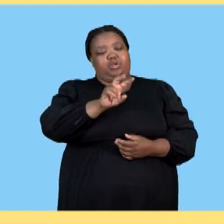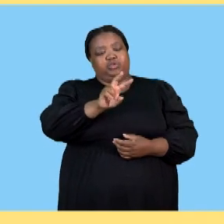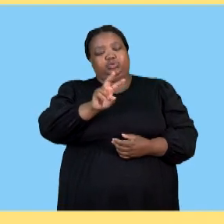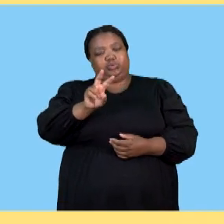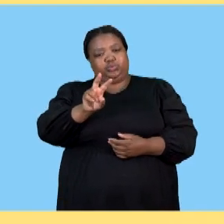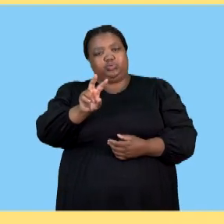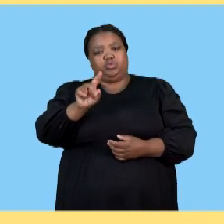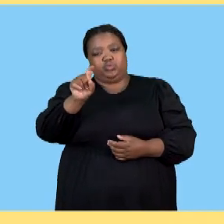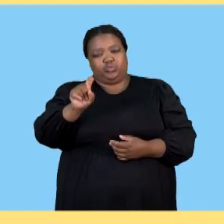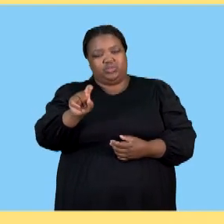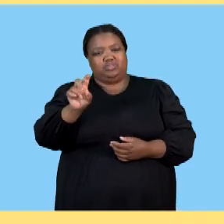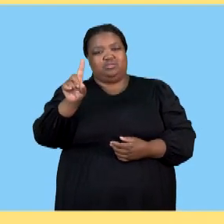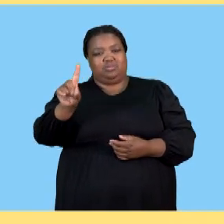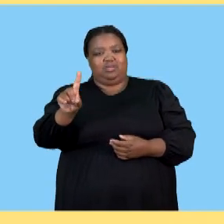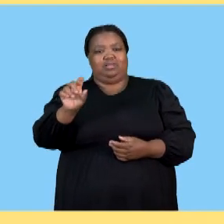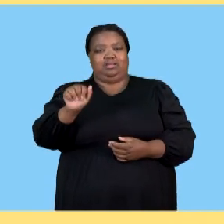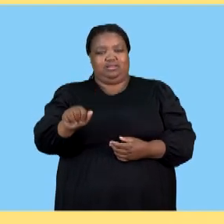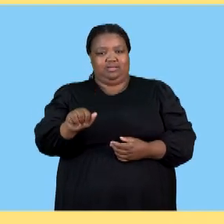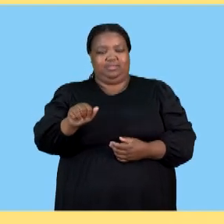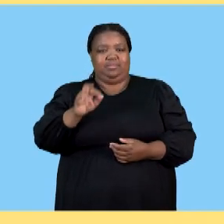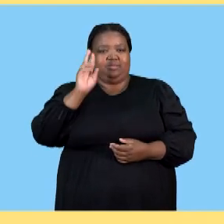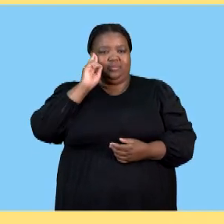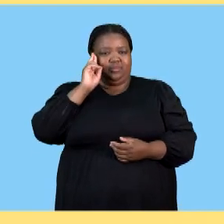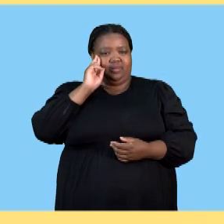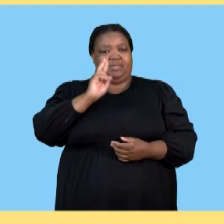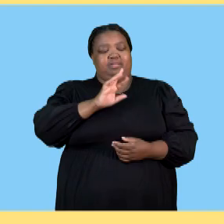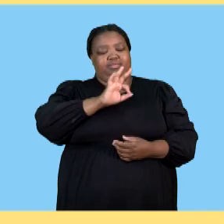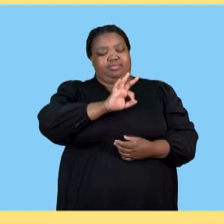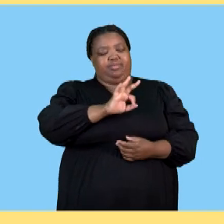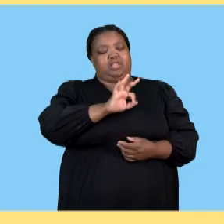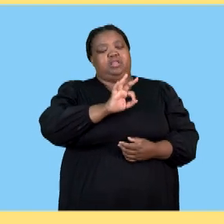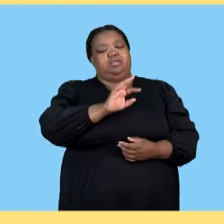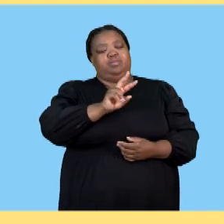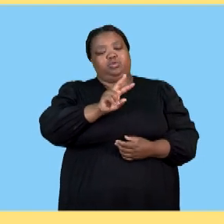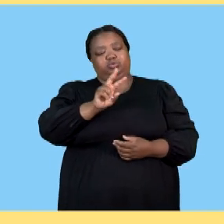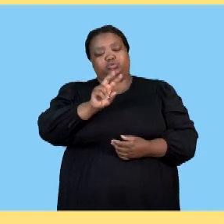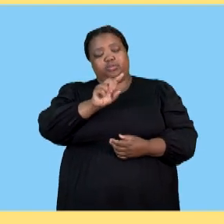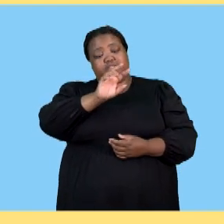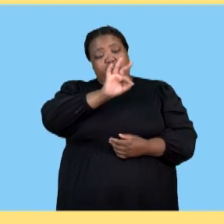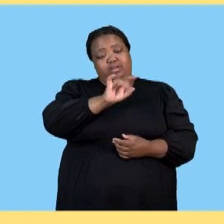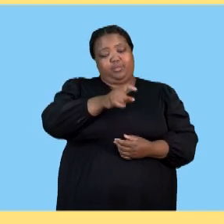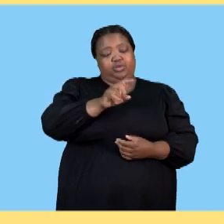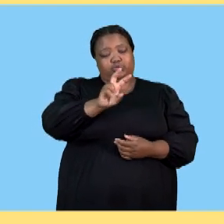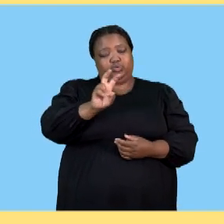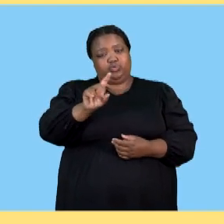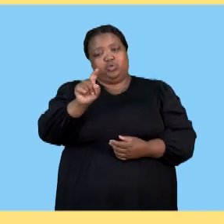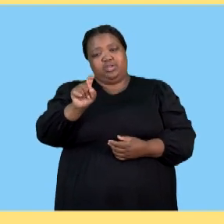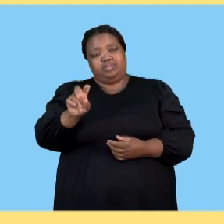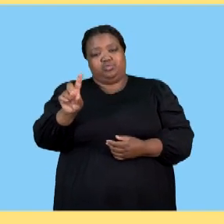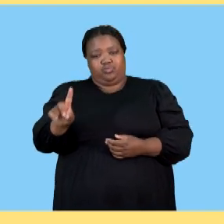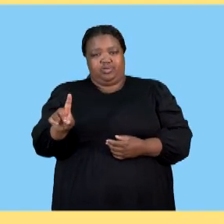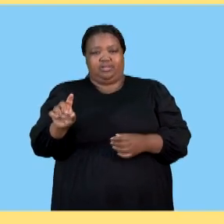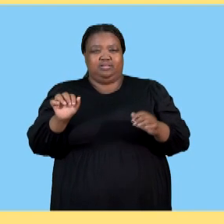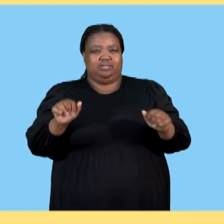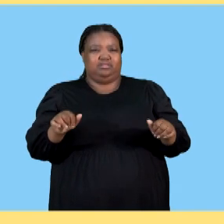3.22 as to 1. 3.22 as to 1. The next part